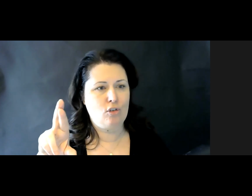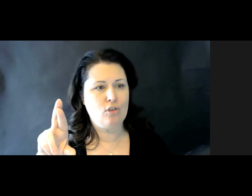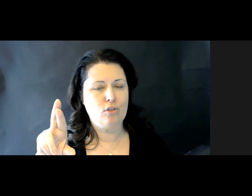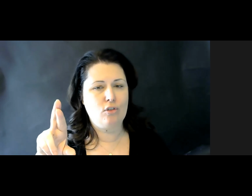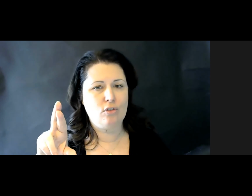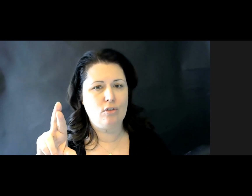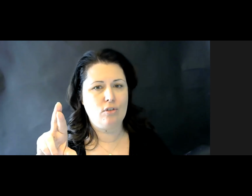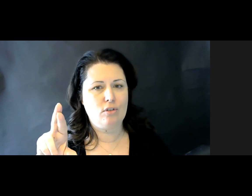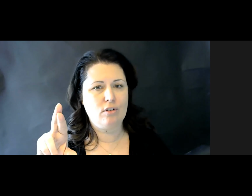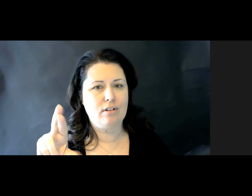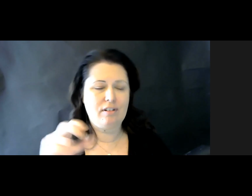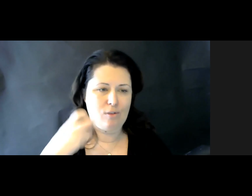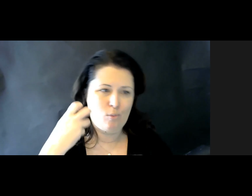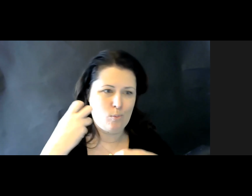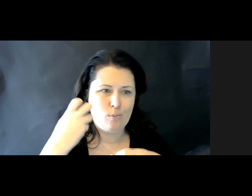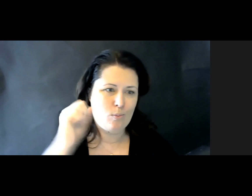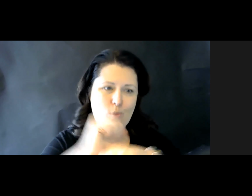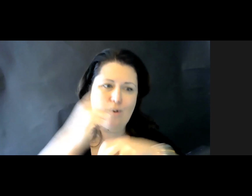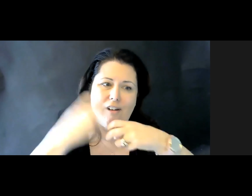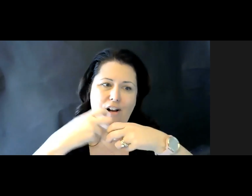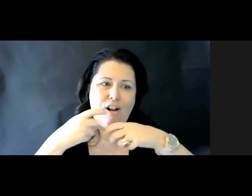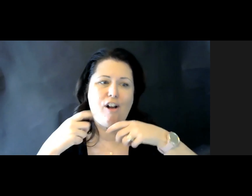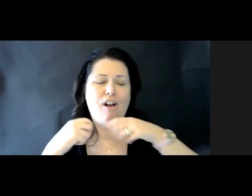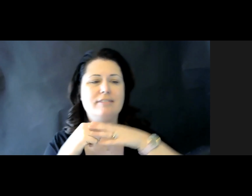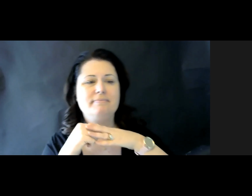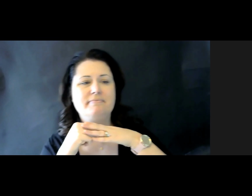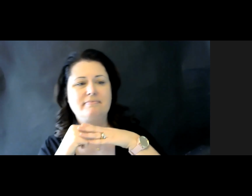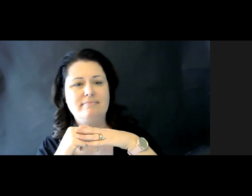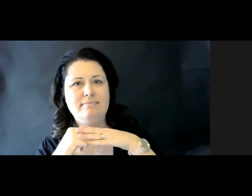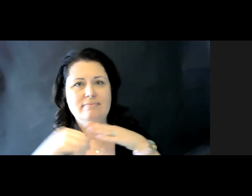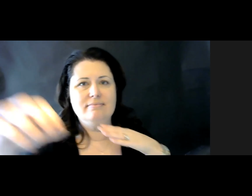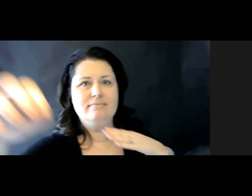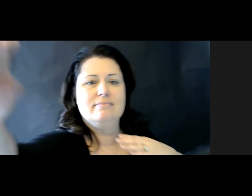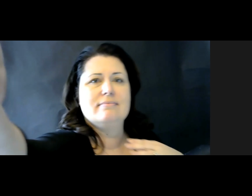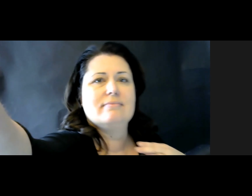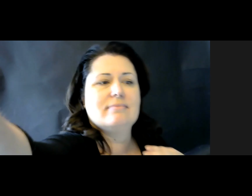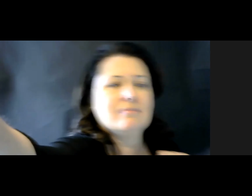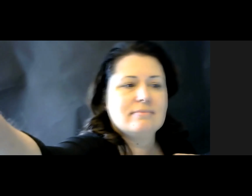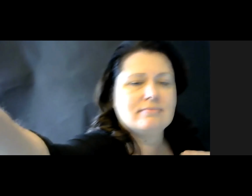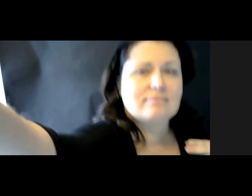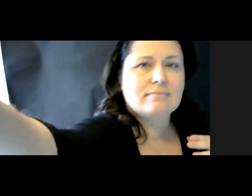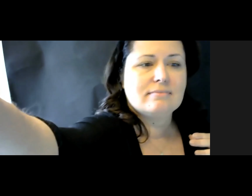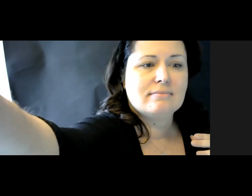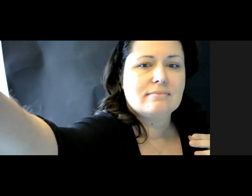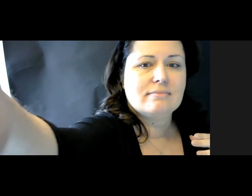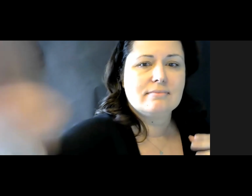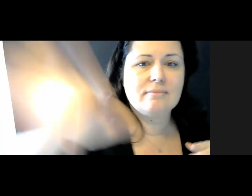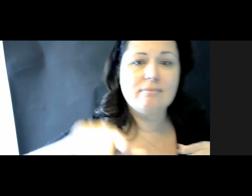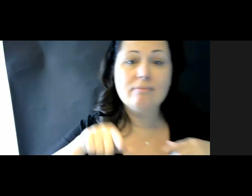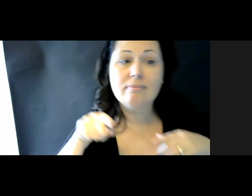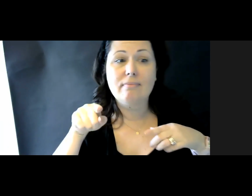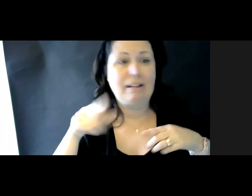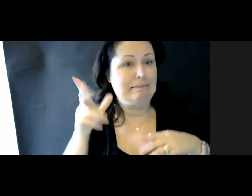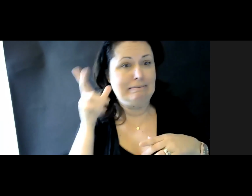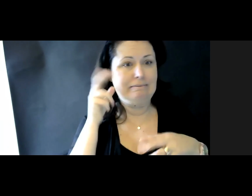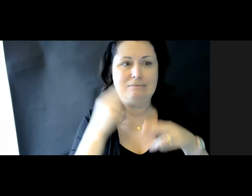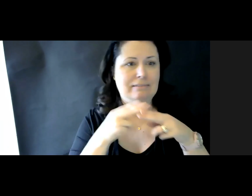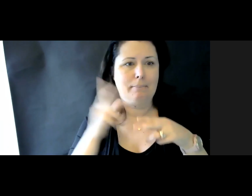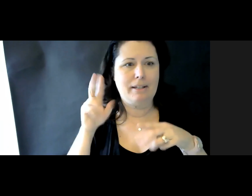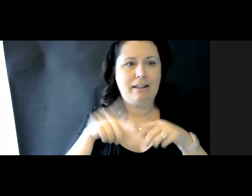hard at work. And her granddaughter, Mariah, who is here working hard on her schoolwork. Say hi,